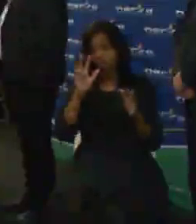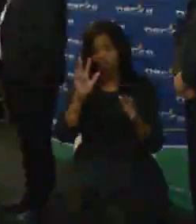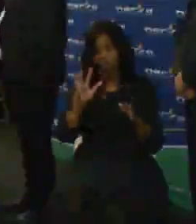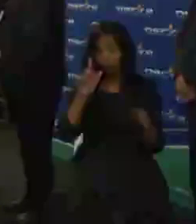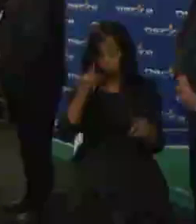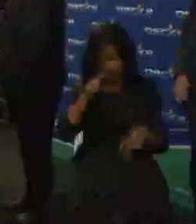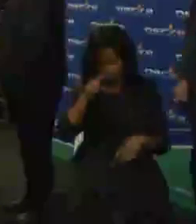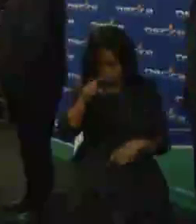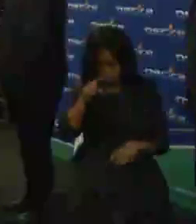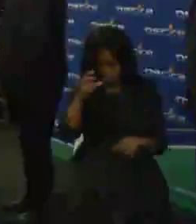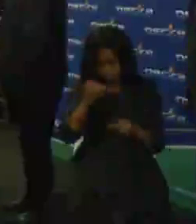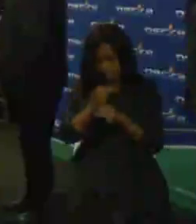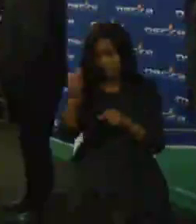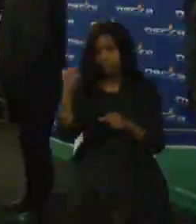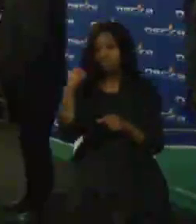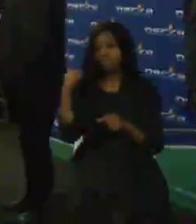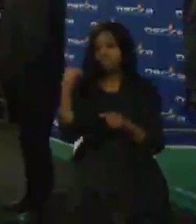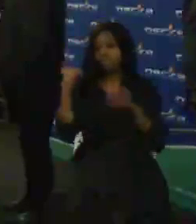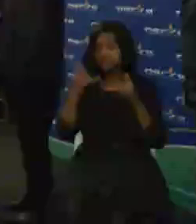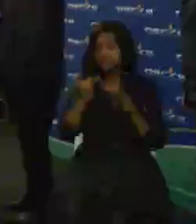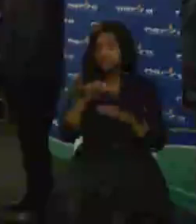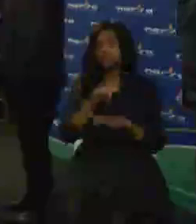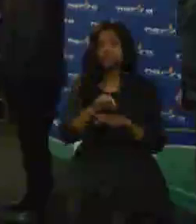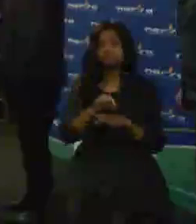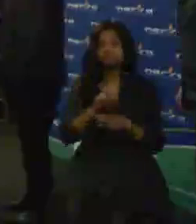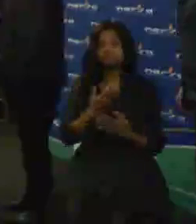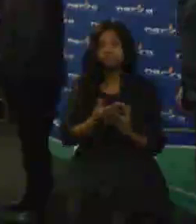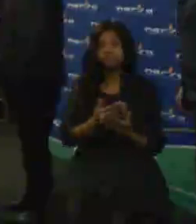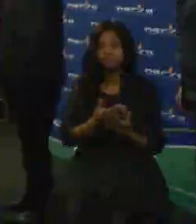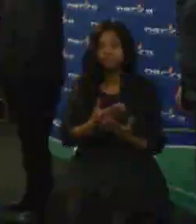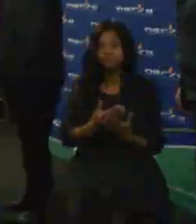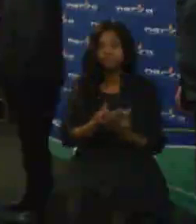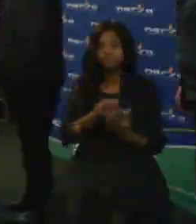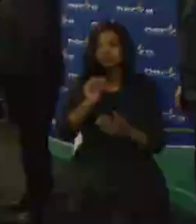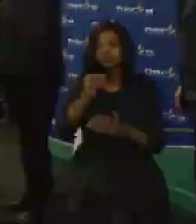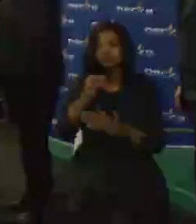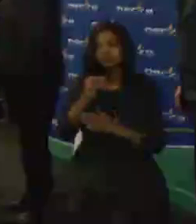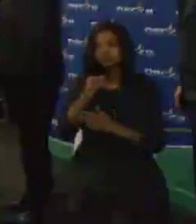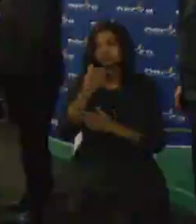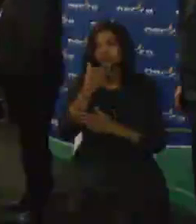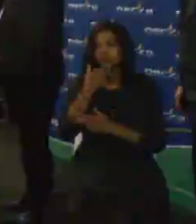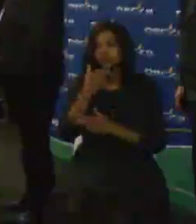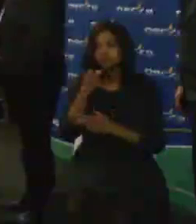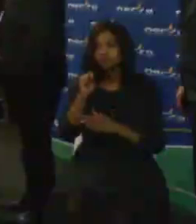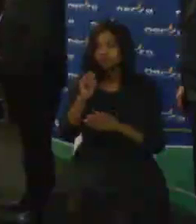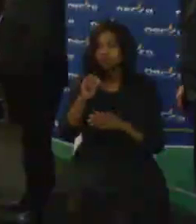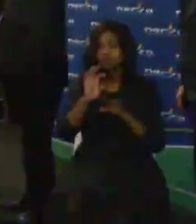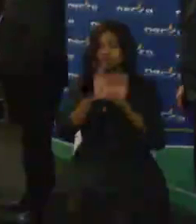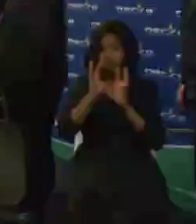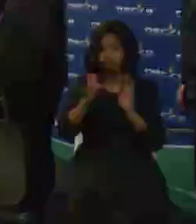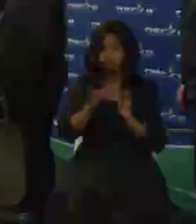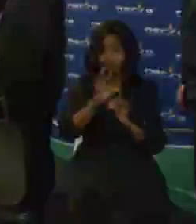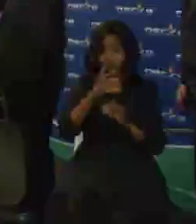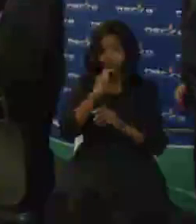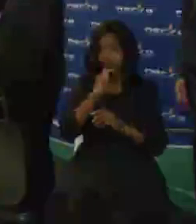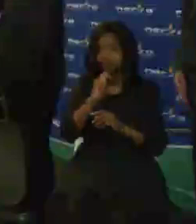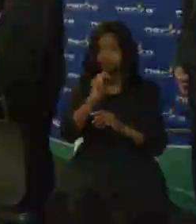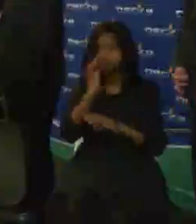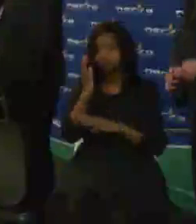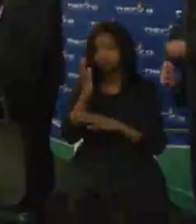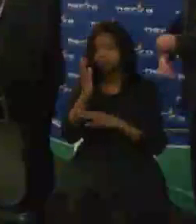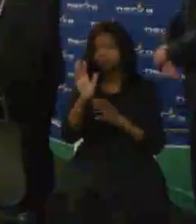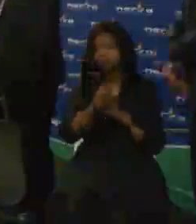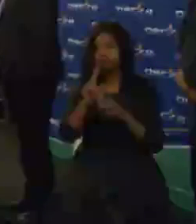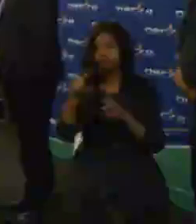that you took yesterday is still applicable, just to remind you. Yes, thank you. So everything there that you were saying to your colleagues